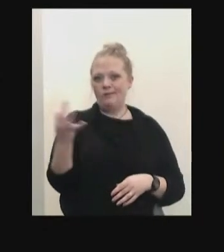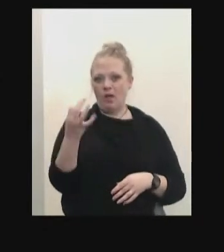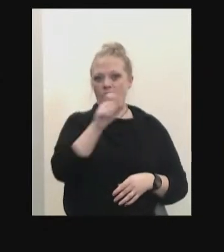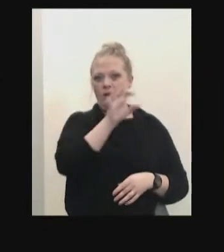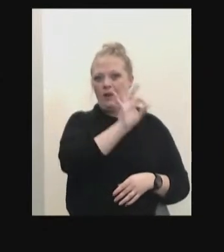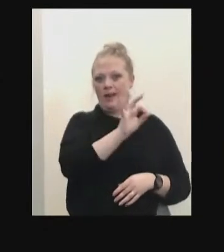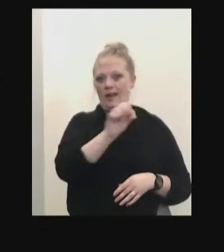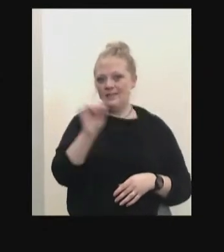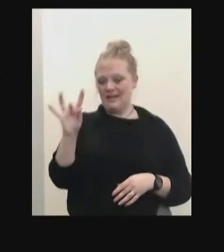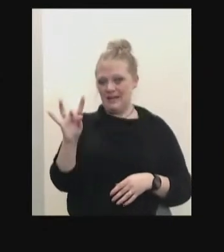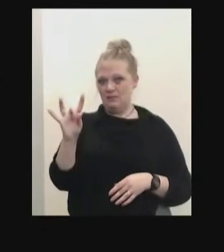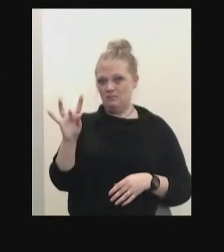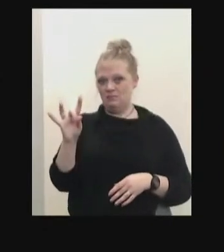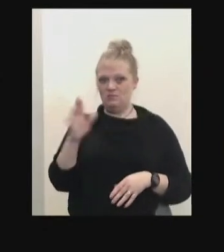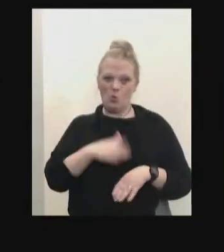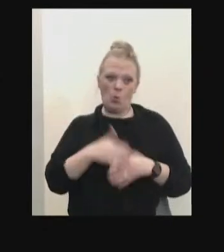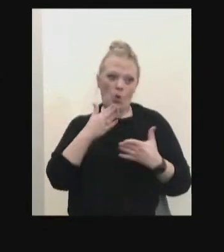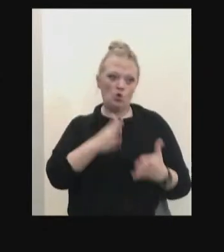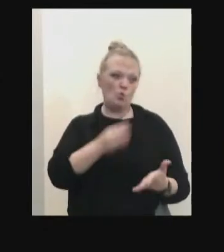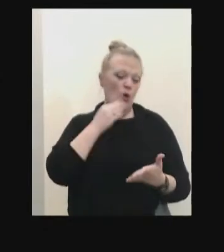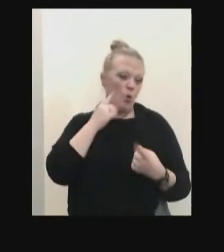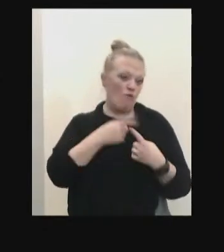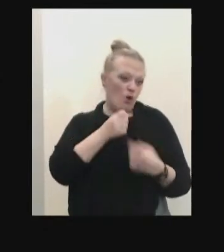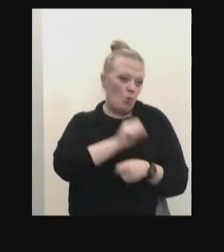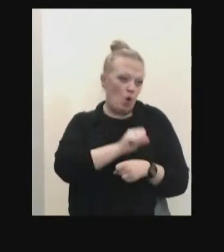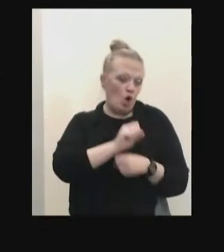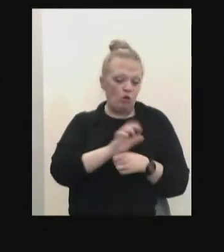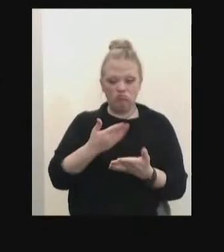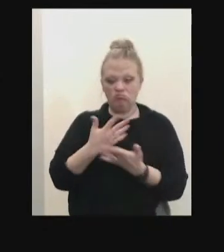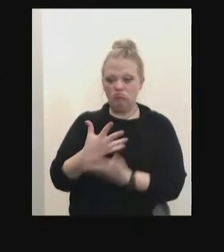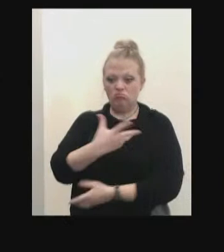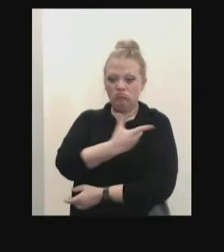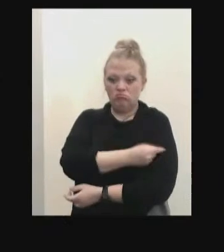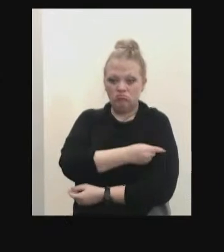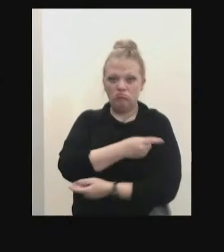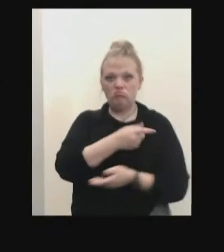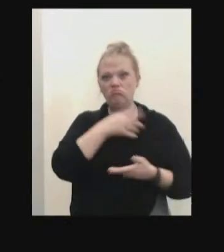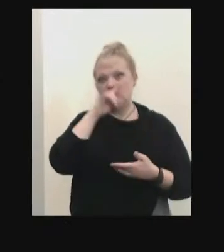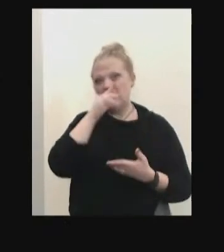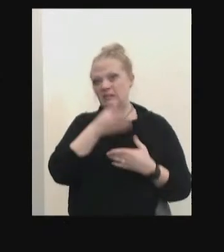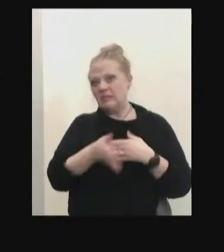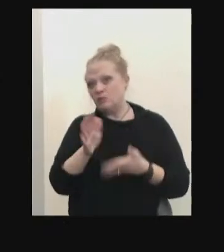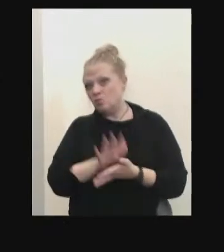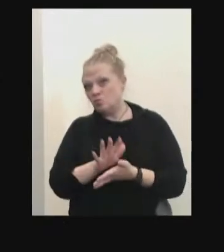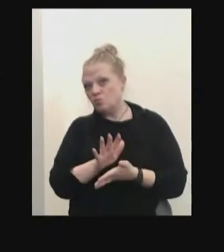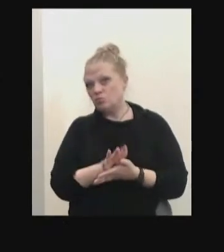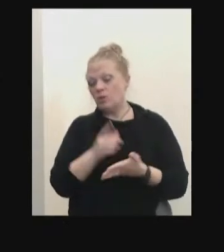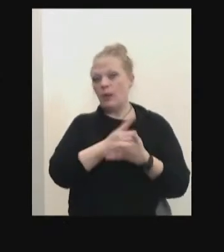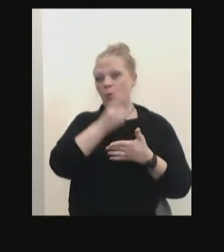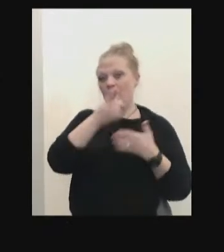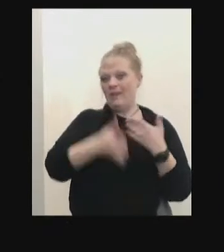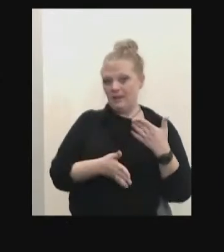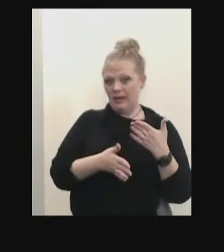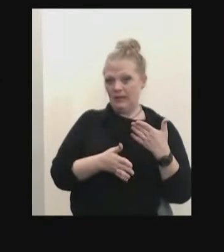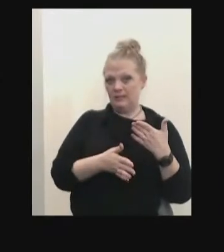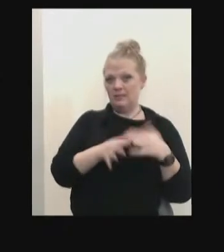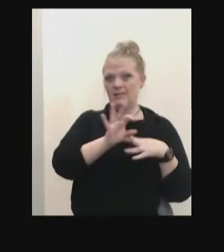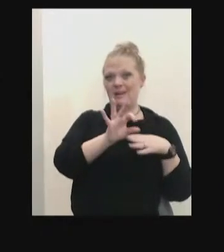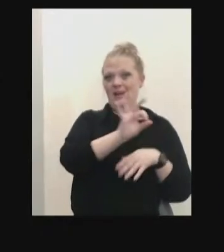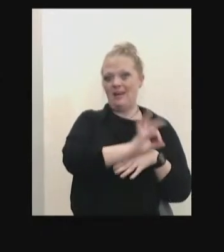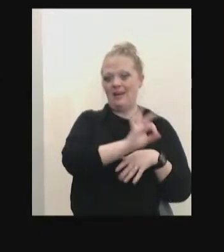can stop in and get a vaccine, take your kids after school, and on the weekends, they're also open from 9 to 5.